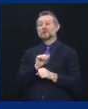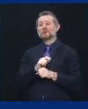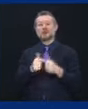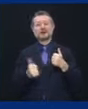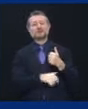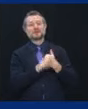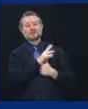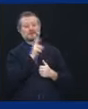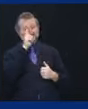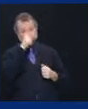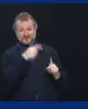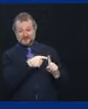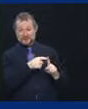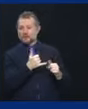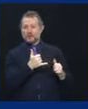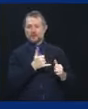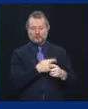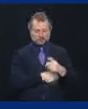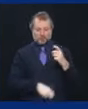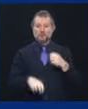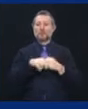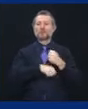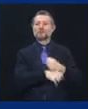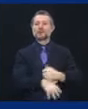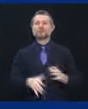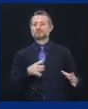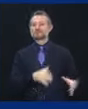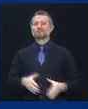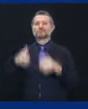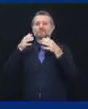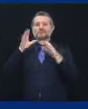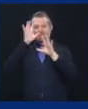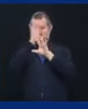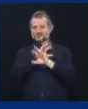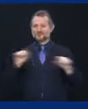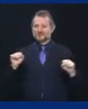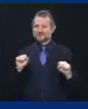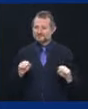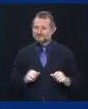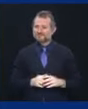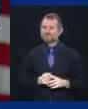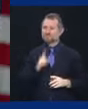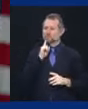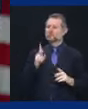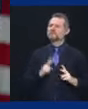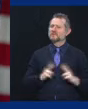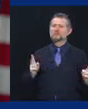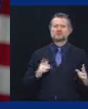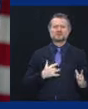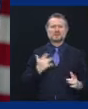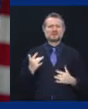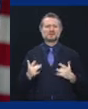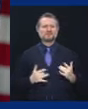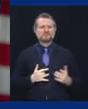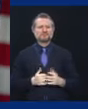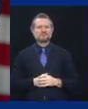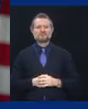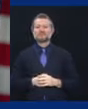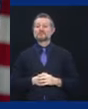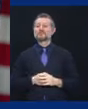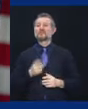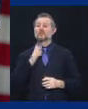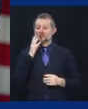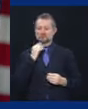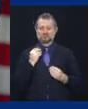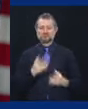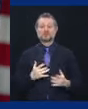as president. So it's exciting. It really is exciting in many ways. I'm also excited about the rescue plan